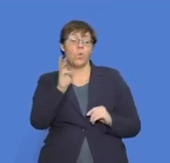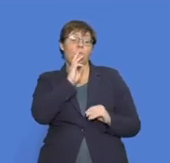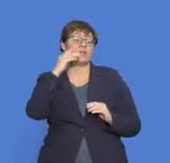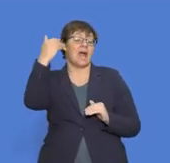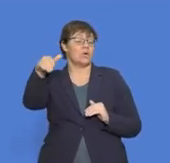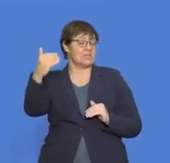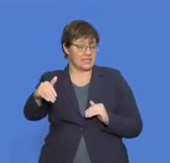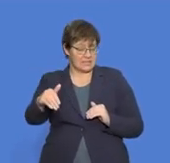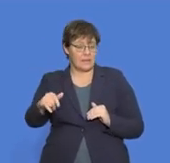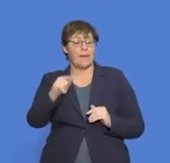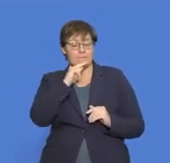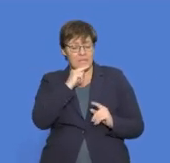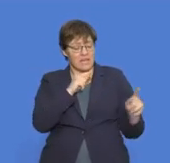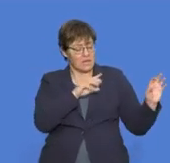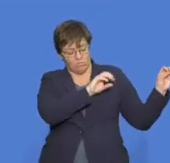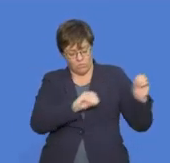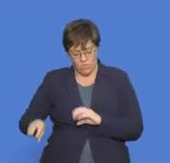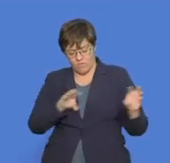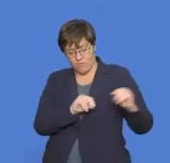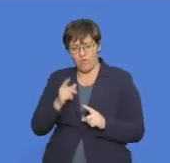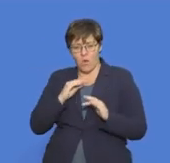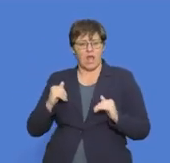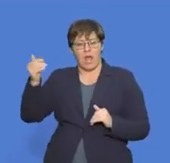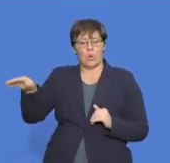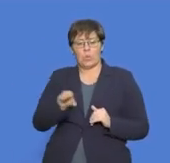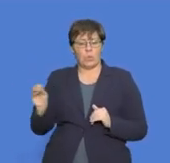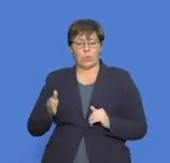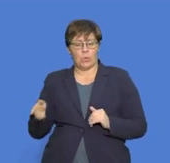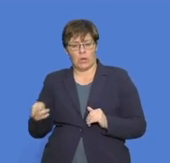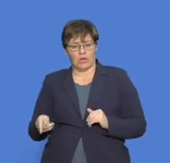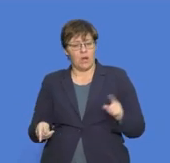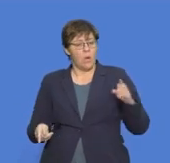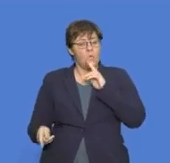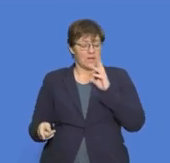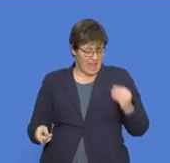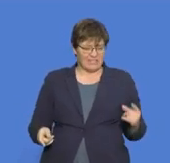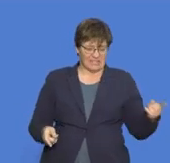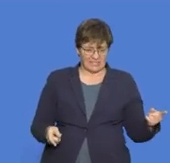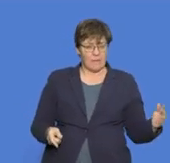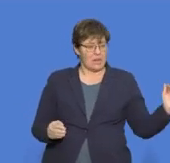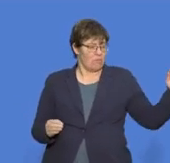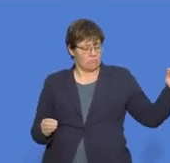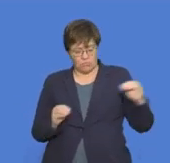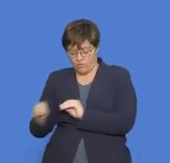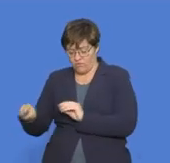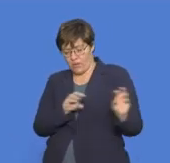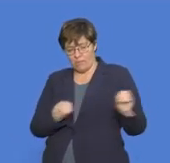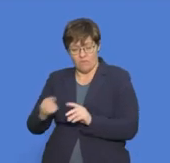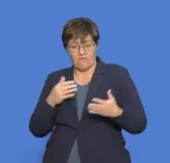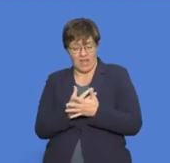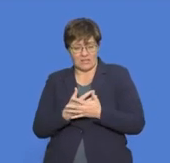there's going to be a high concentration gradient, so transpiration would occur much, much faster.